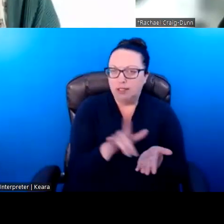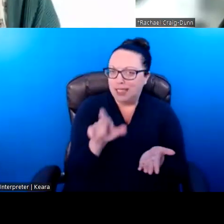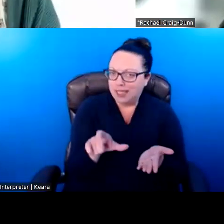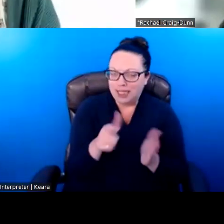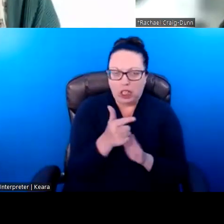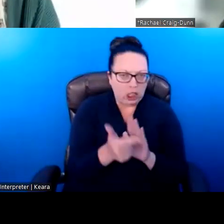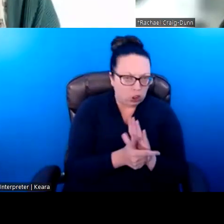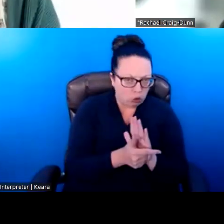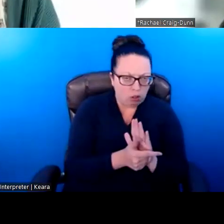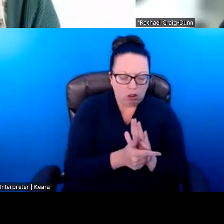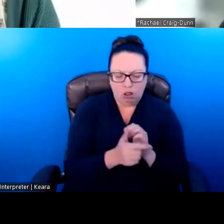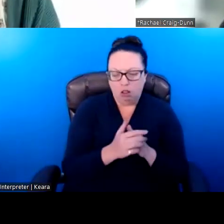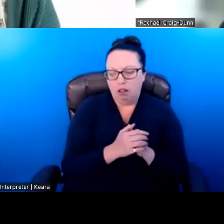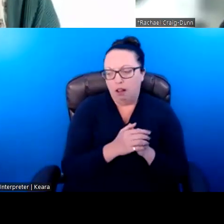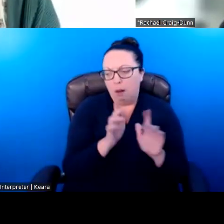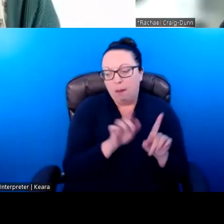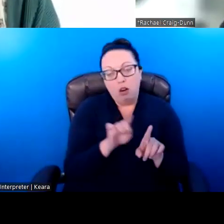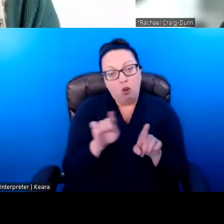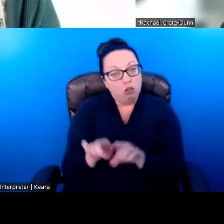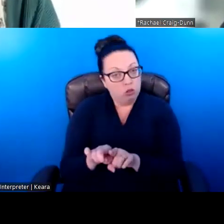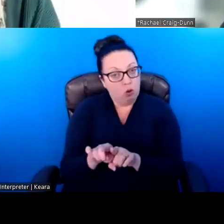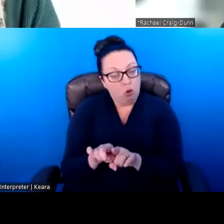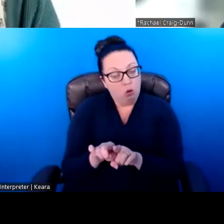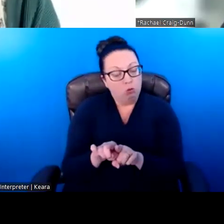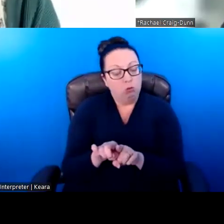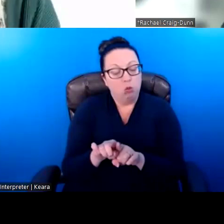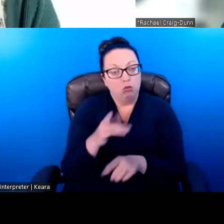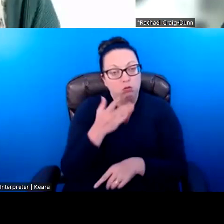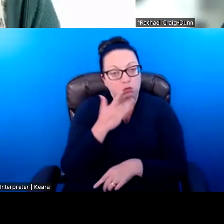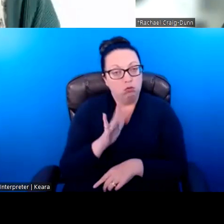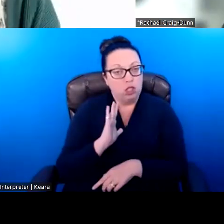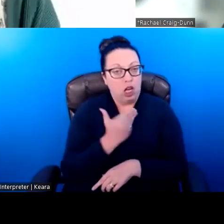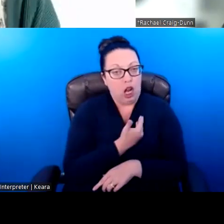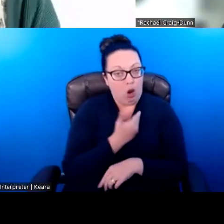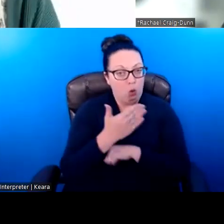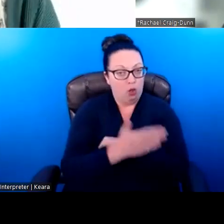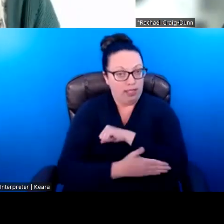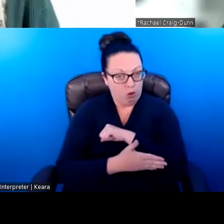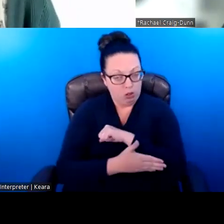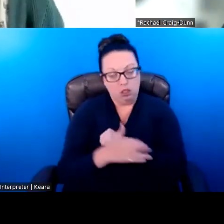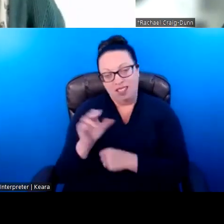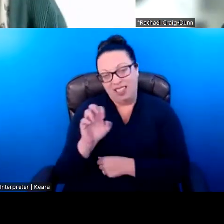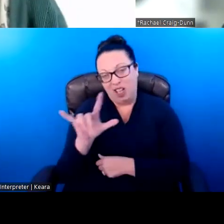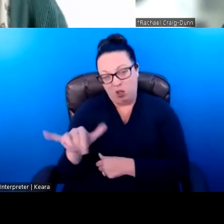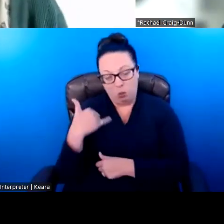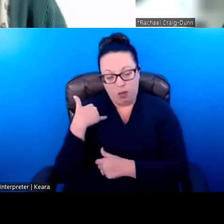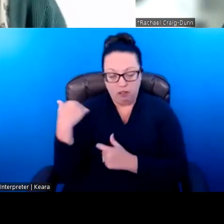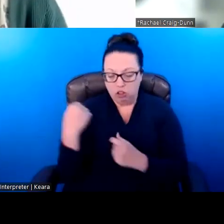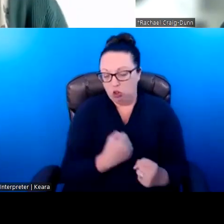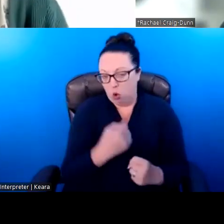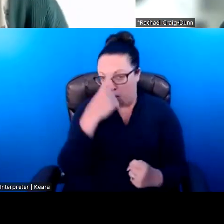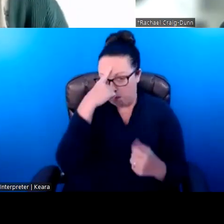legally. And also, we're very blessed in our county in that we have a very strong mental health court